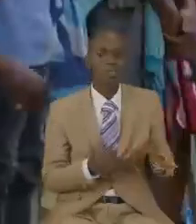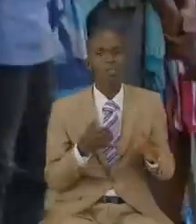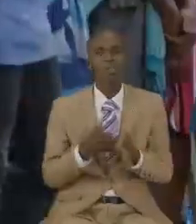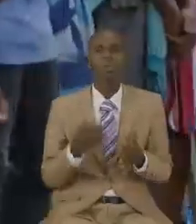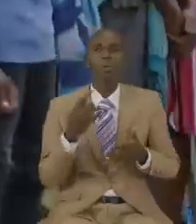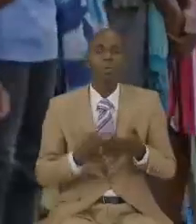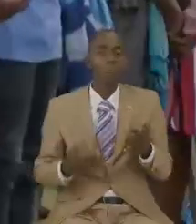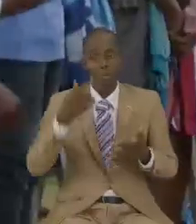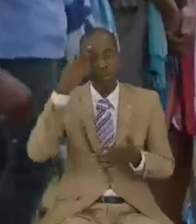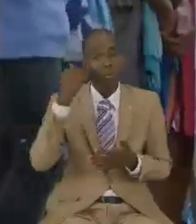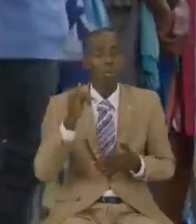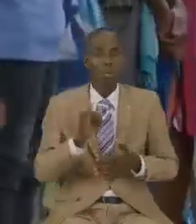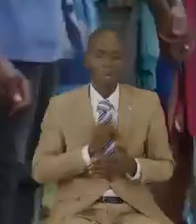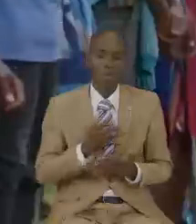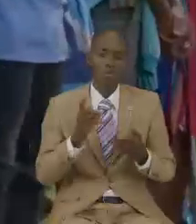because